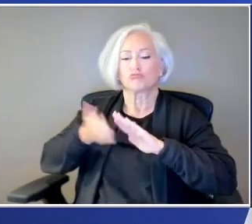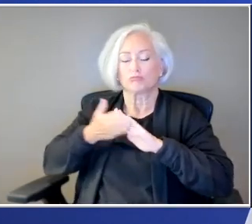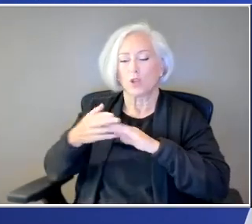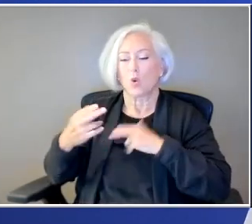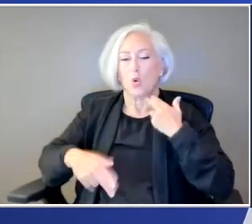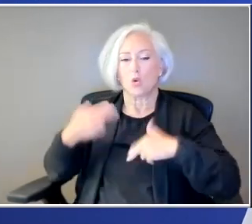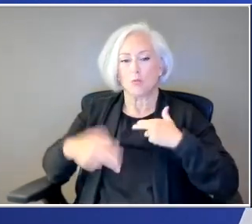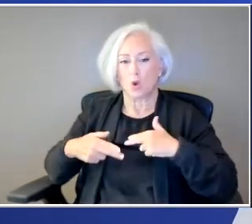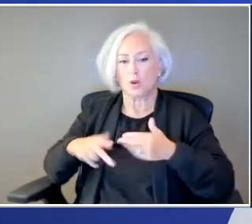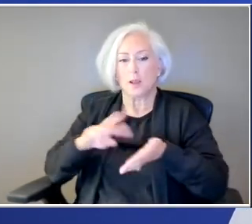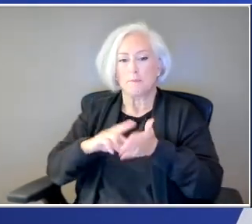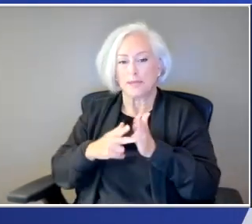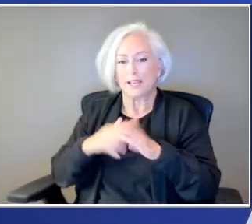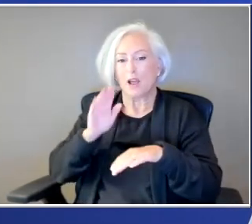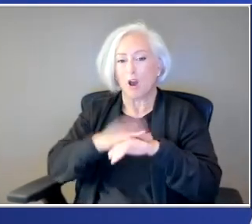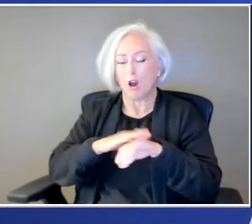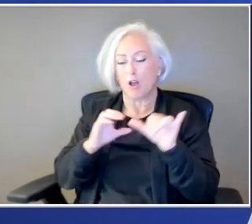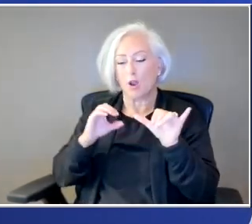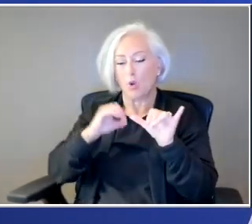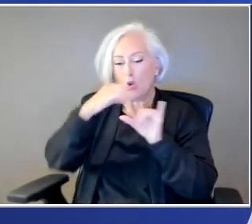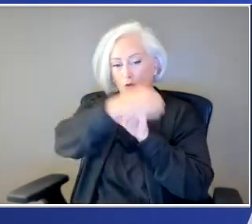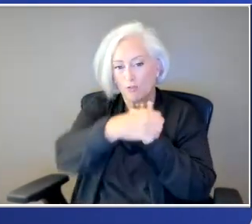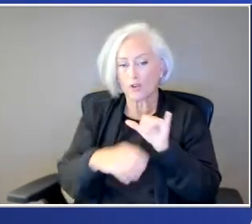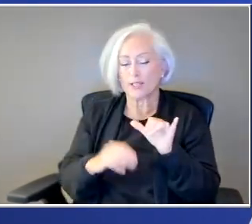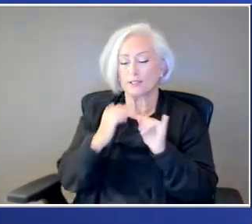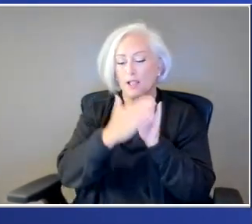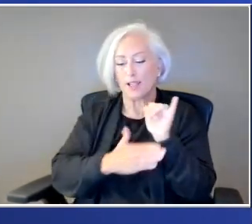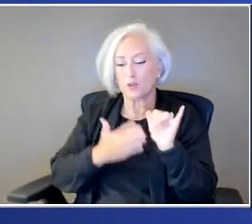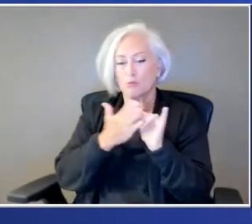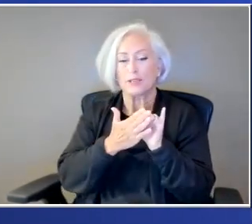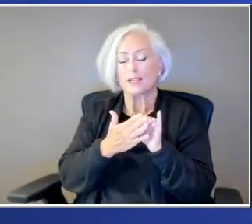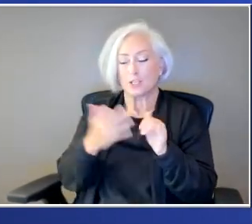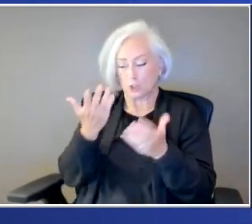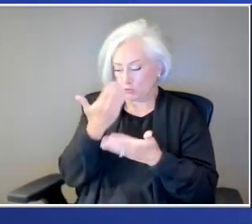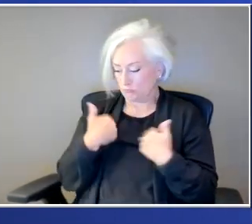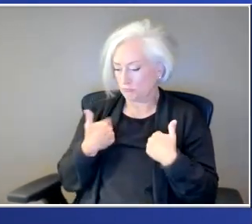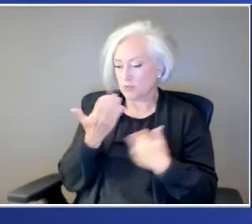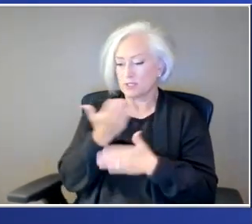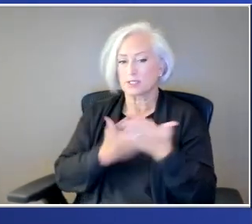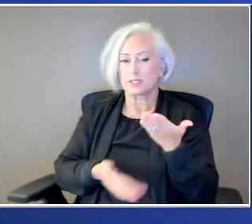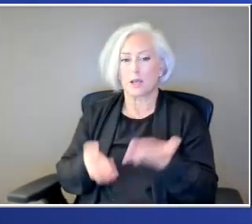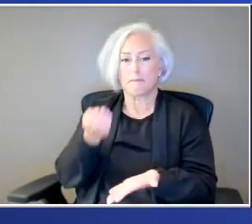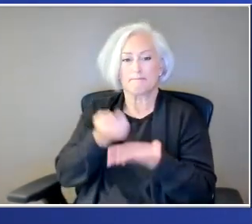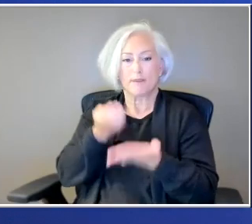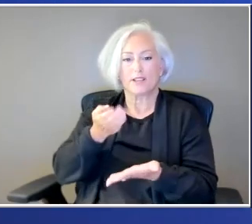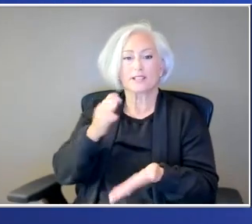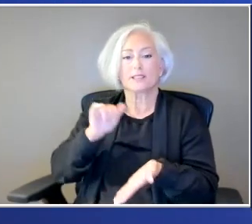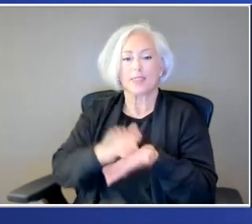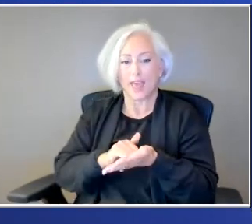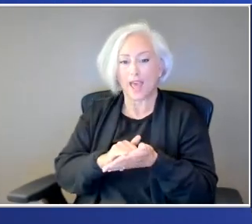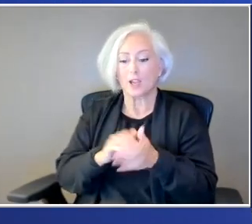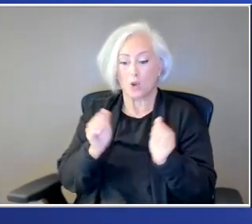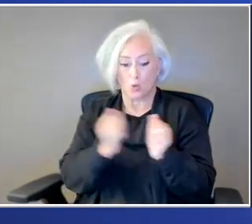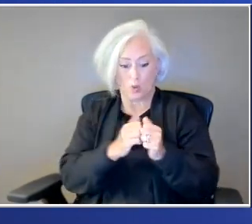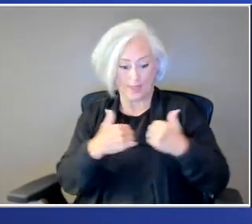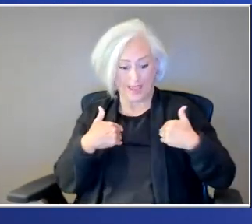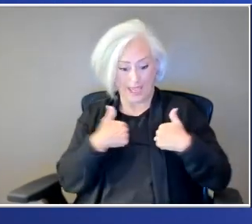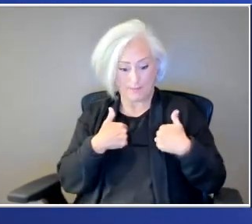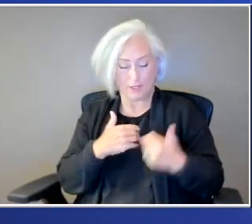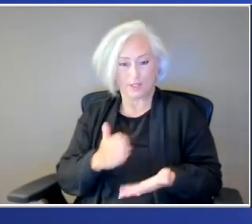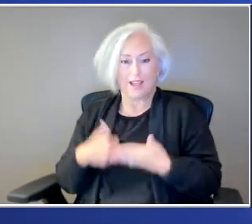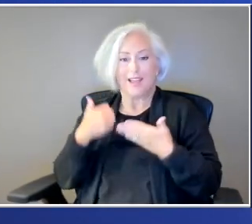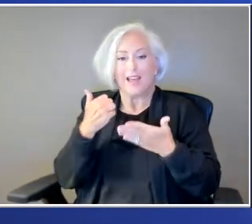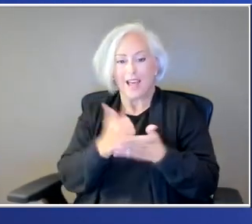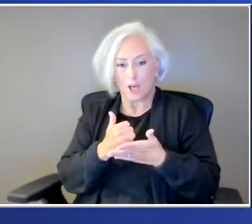our endometrium. So there's some preliminary evidence, at least on animal data, that it does help with implantation, making the